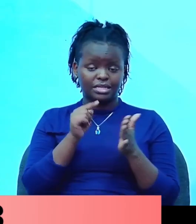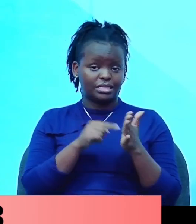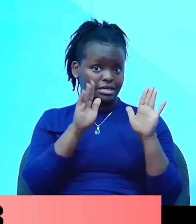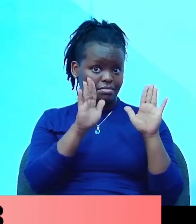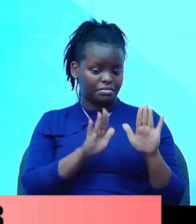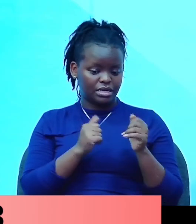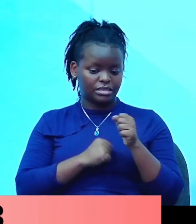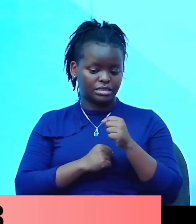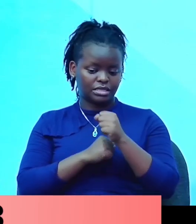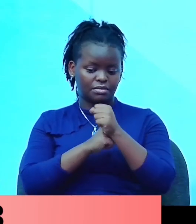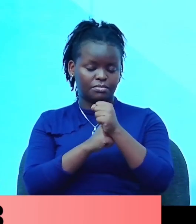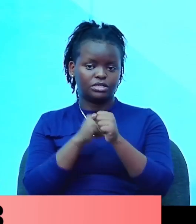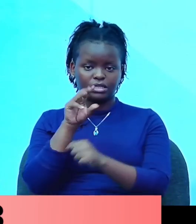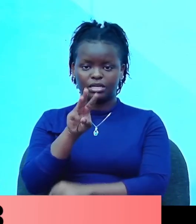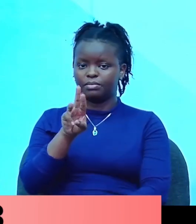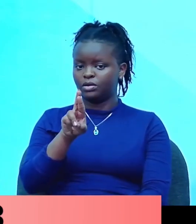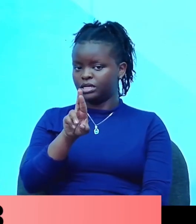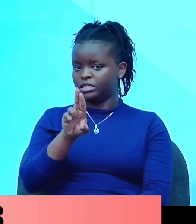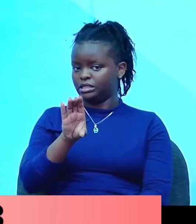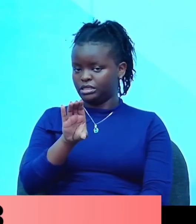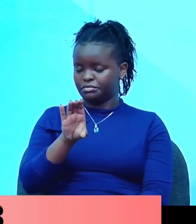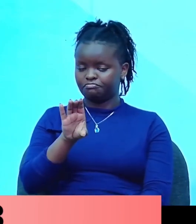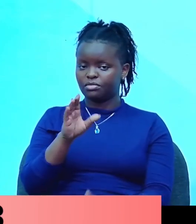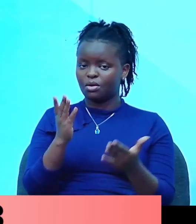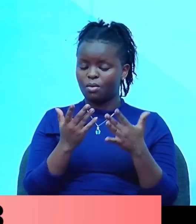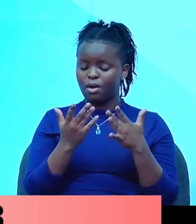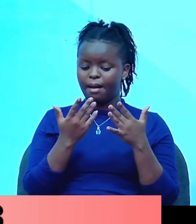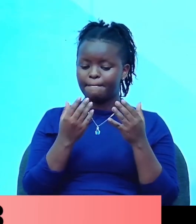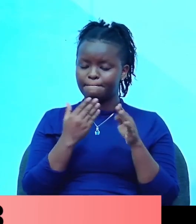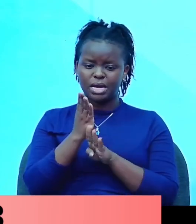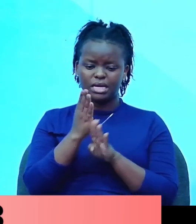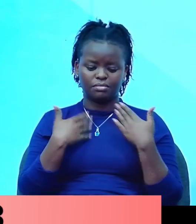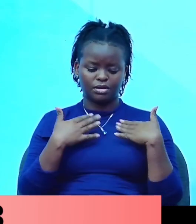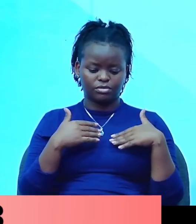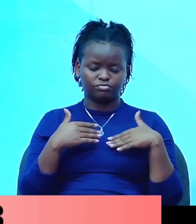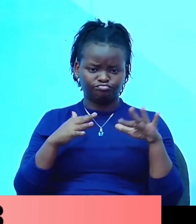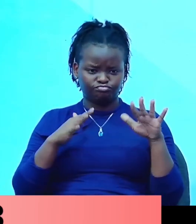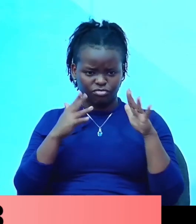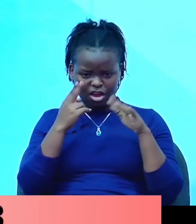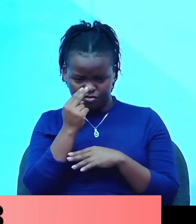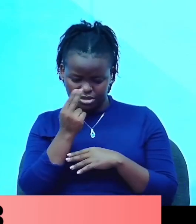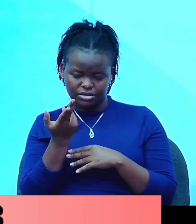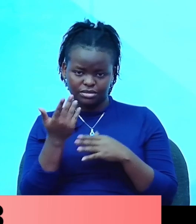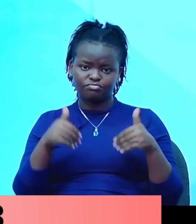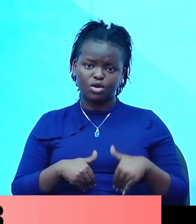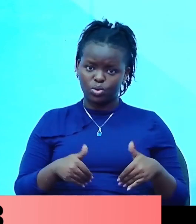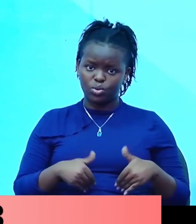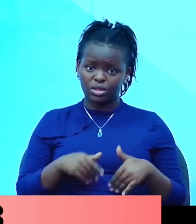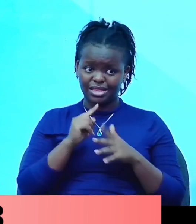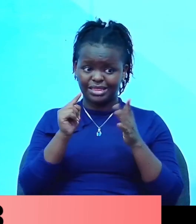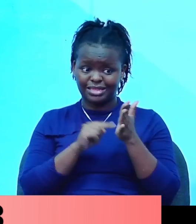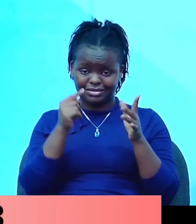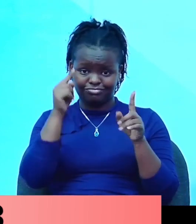supporting WRC where the major fan base is also the young people. Would you say that this was your target audience or